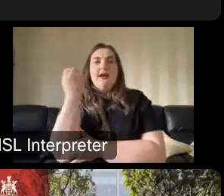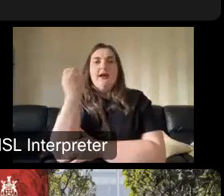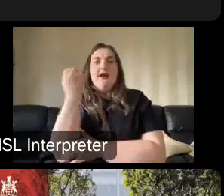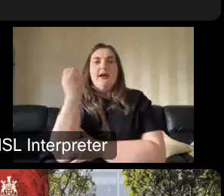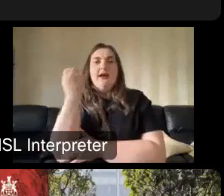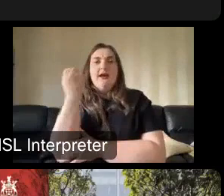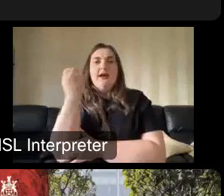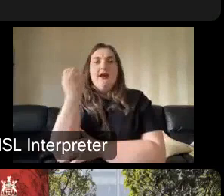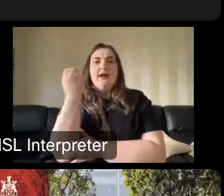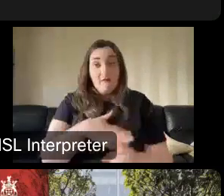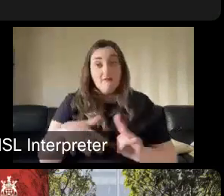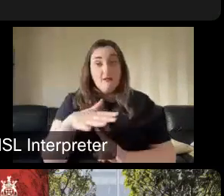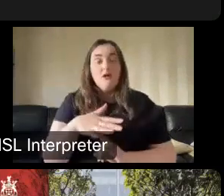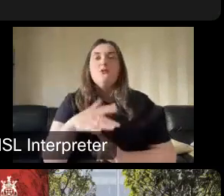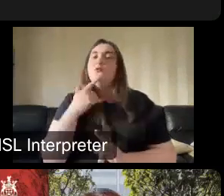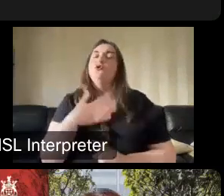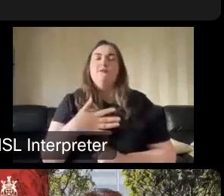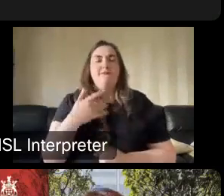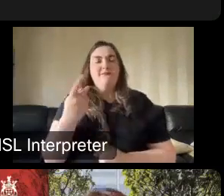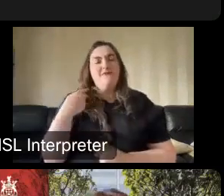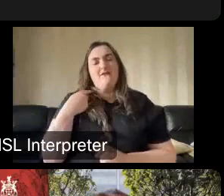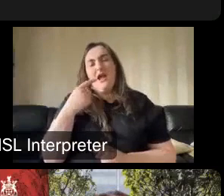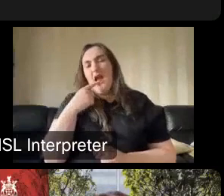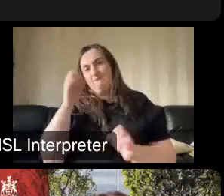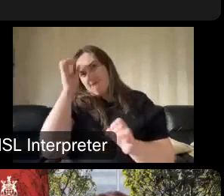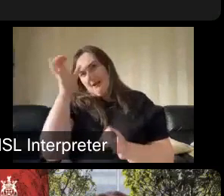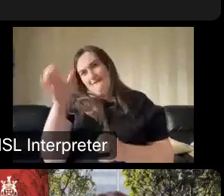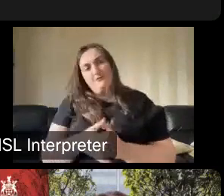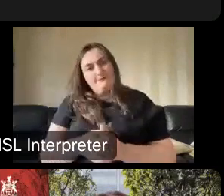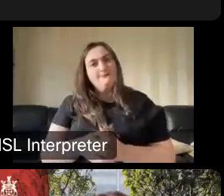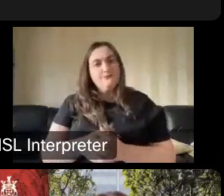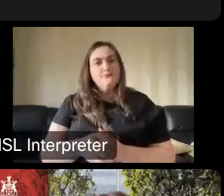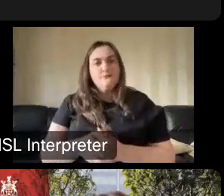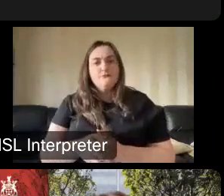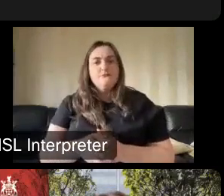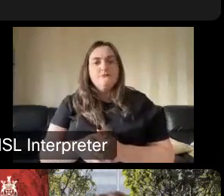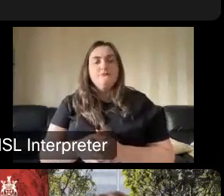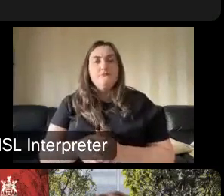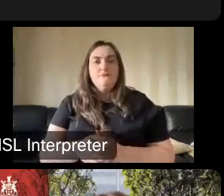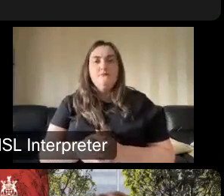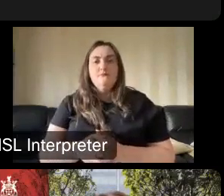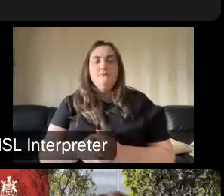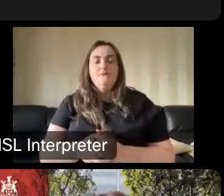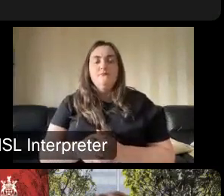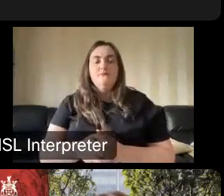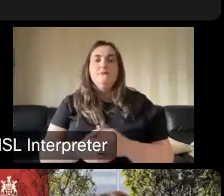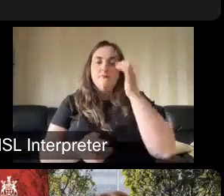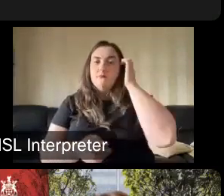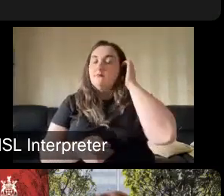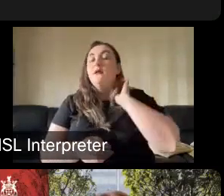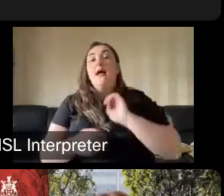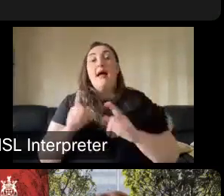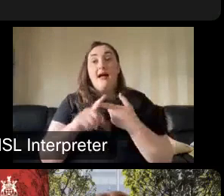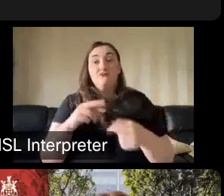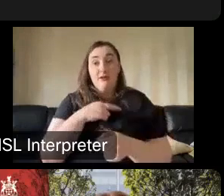professional. It's just so clever. It's brilliant. And I suppose like we need to